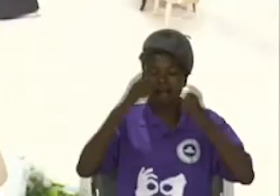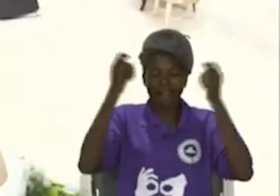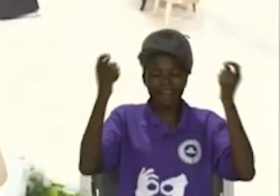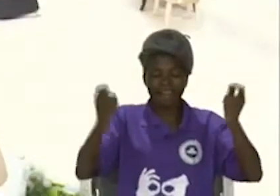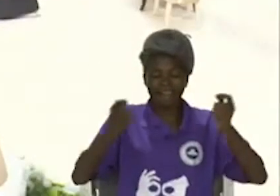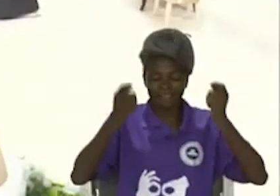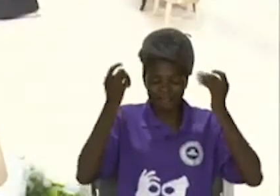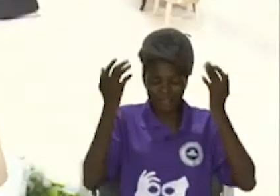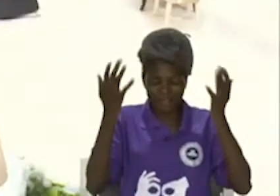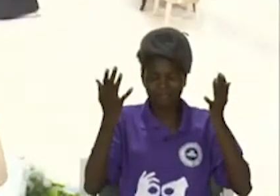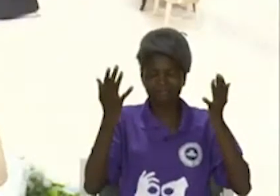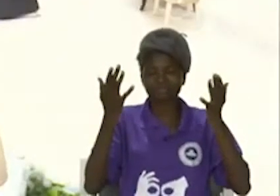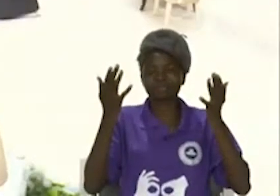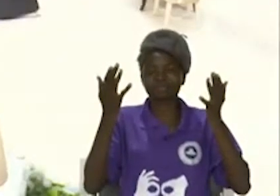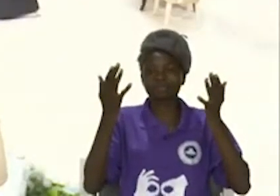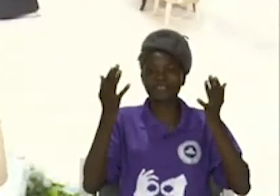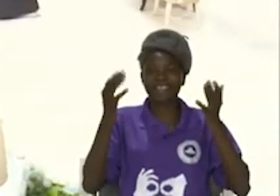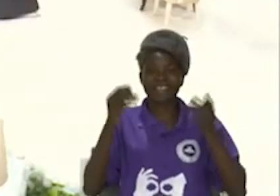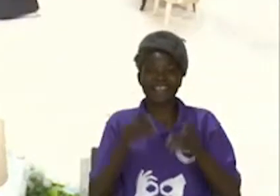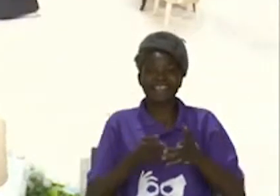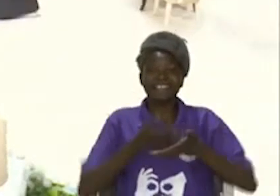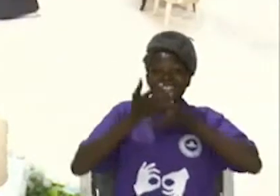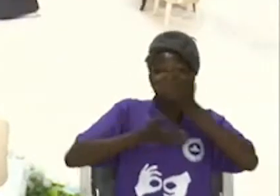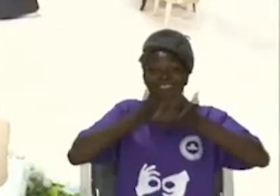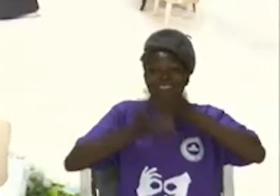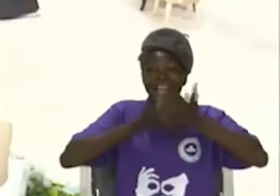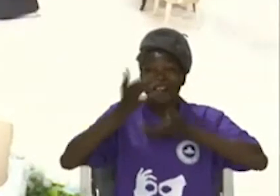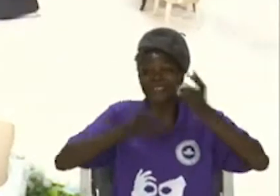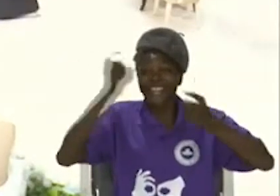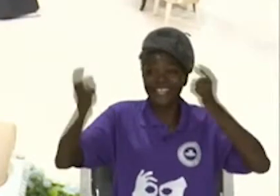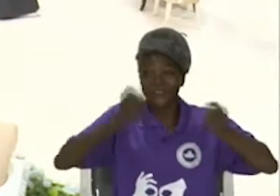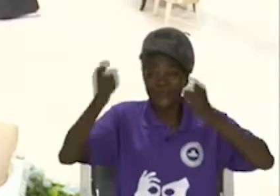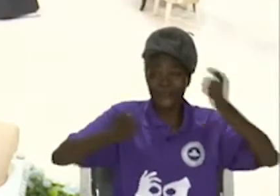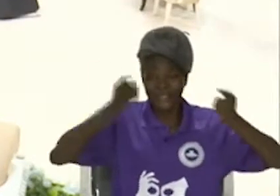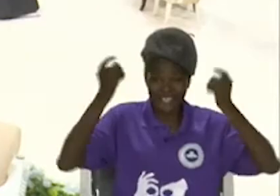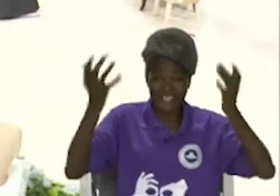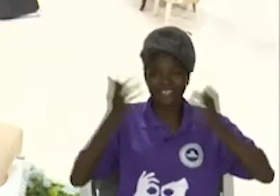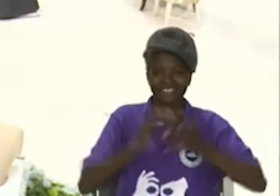Hallelujah. Let the living shout hallelujah.